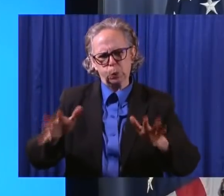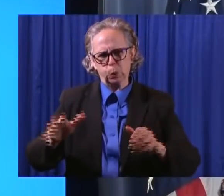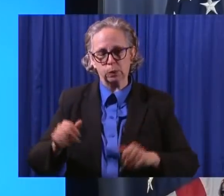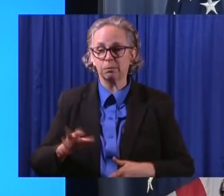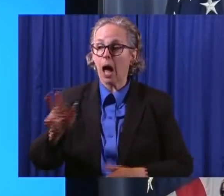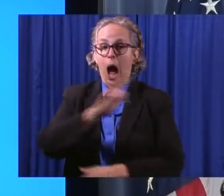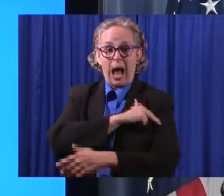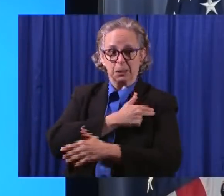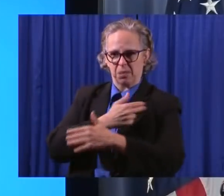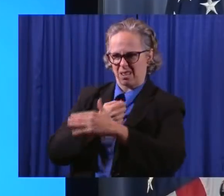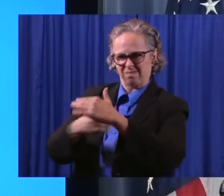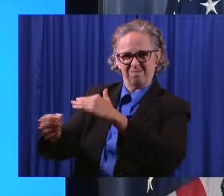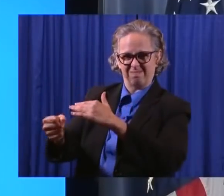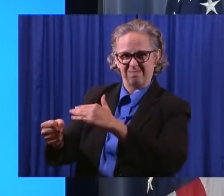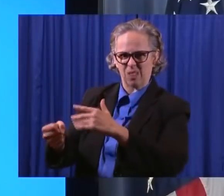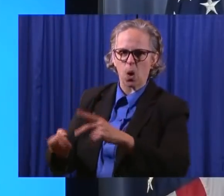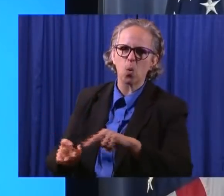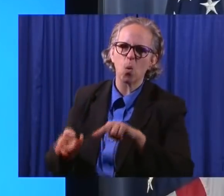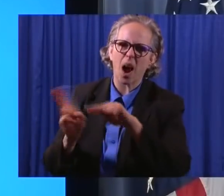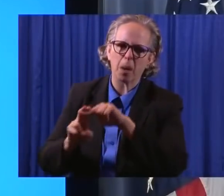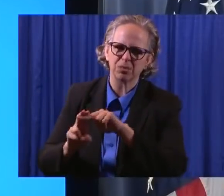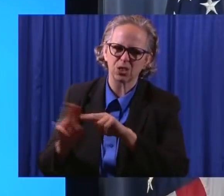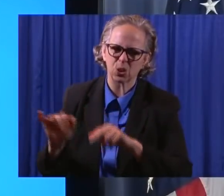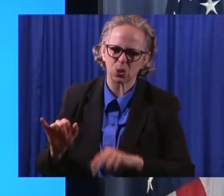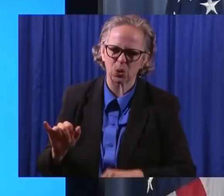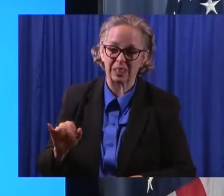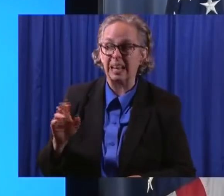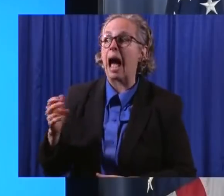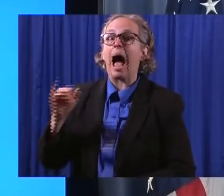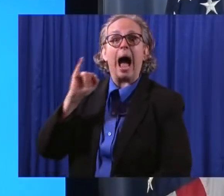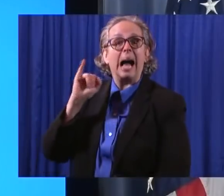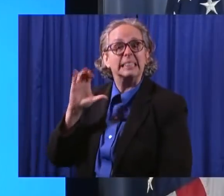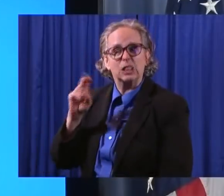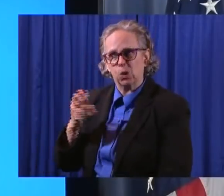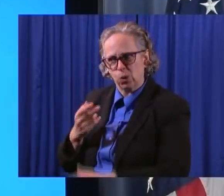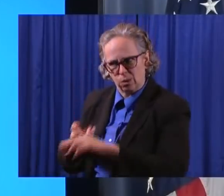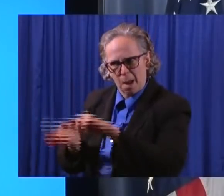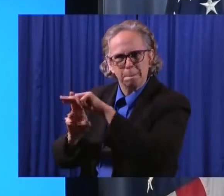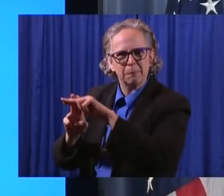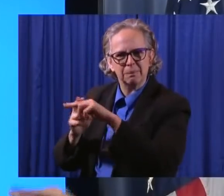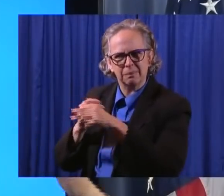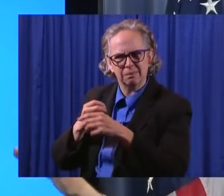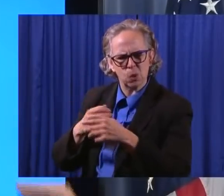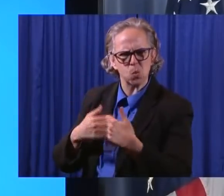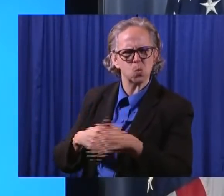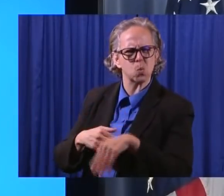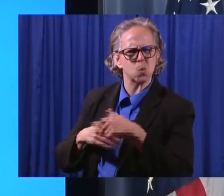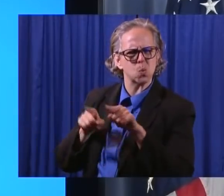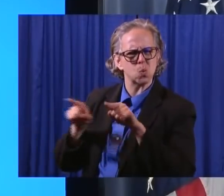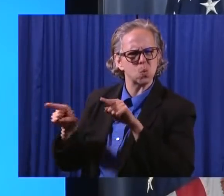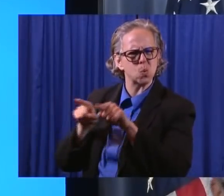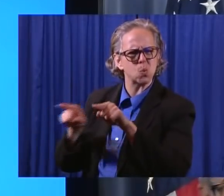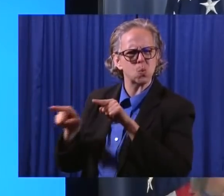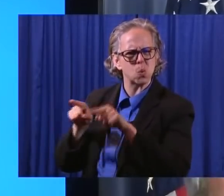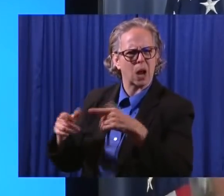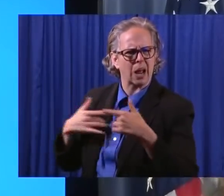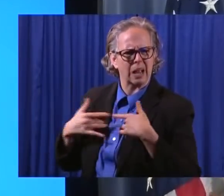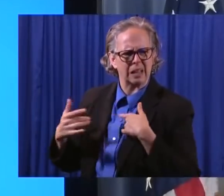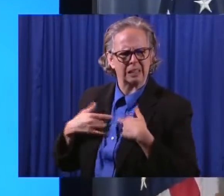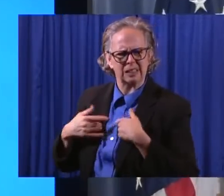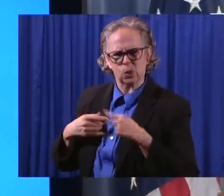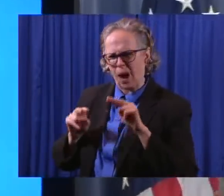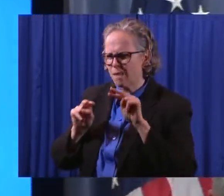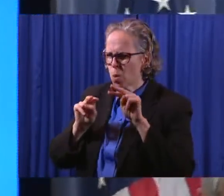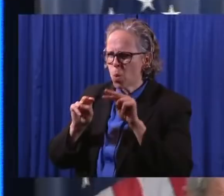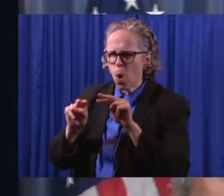well. And ICU admissions is up as well. So we will watch all those numbers